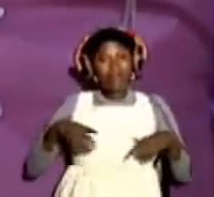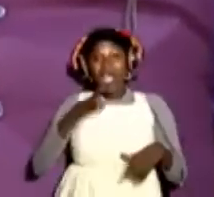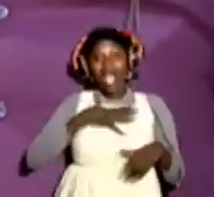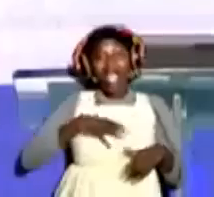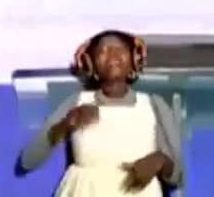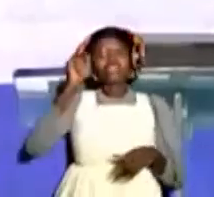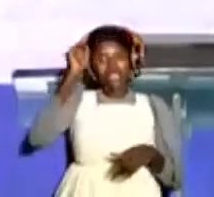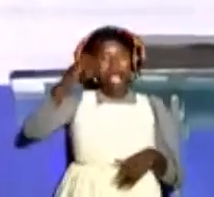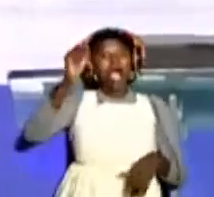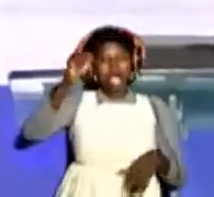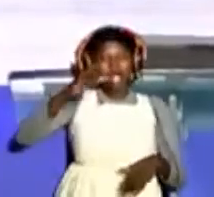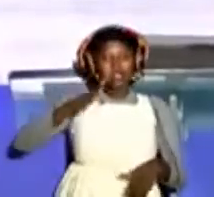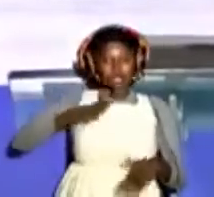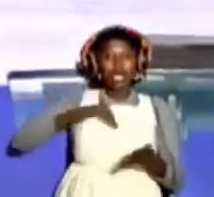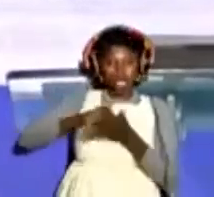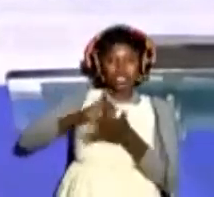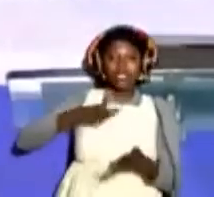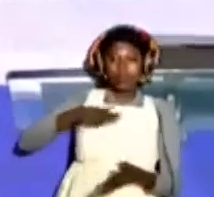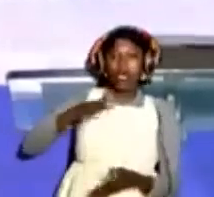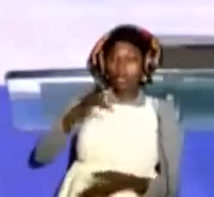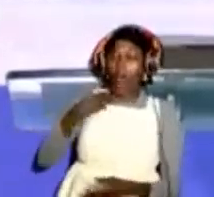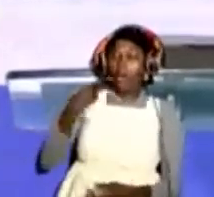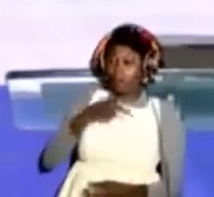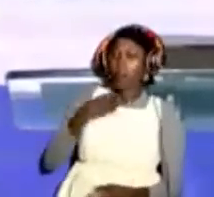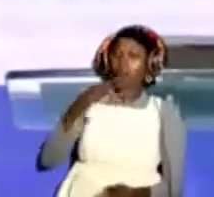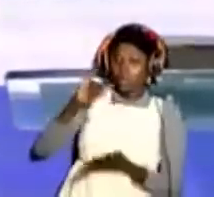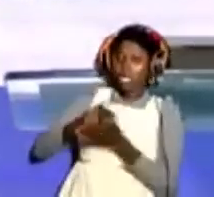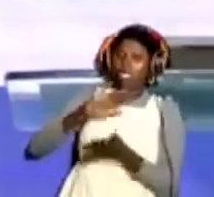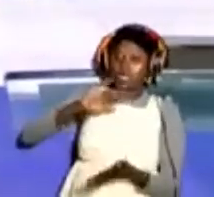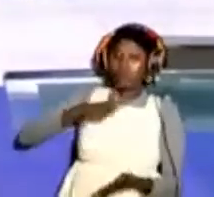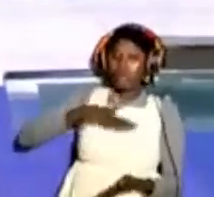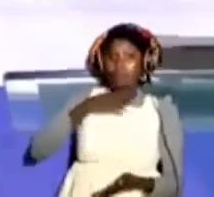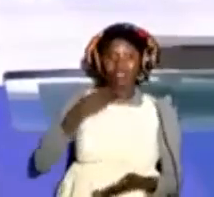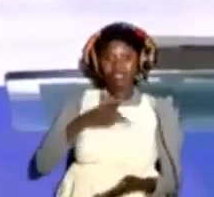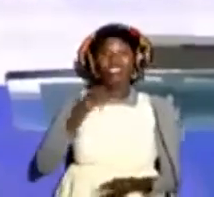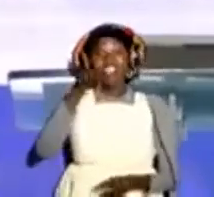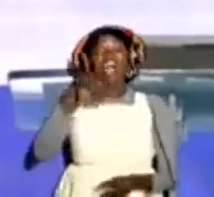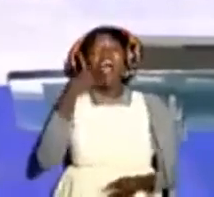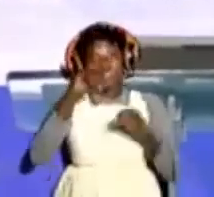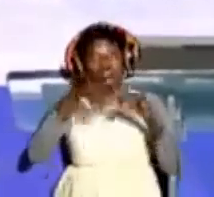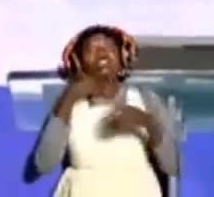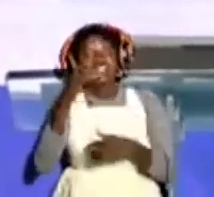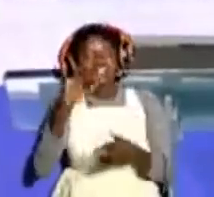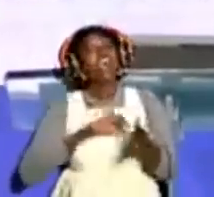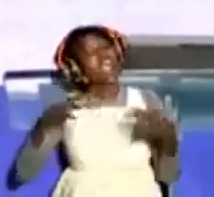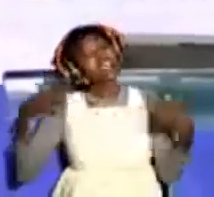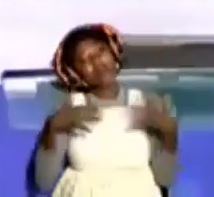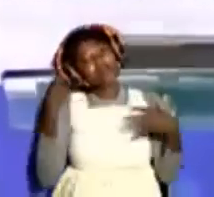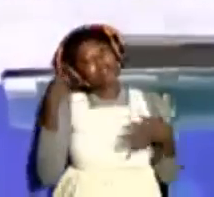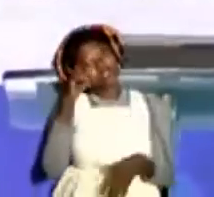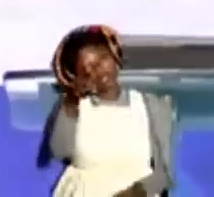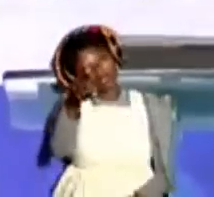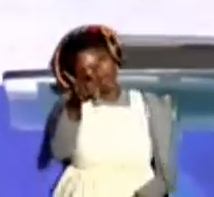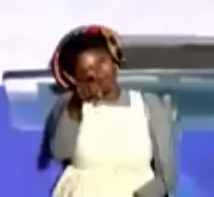And you say, yes, that's my prophet. That's my prophet. Even the way you are speaking, I'm afraid of